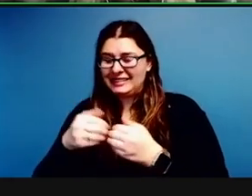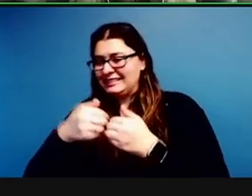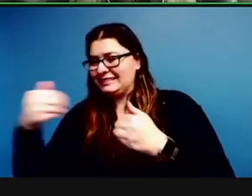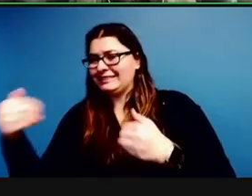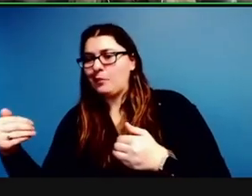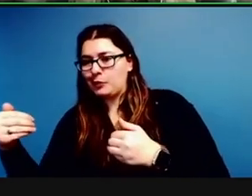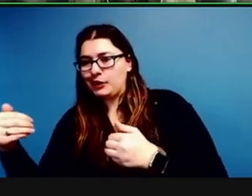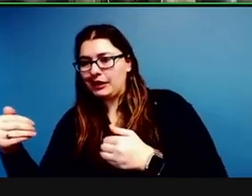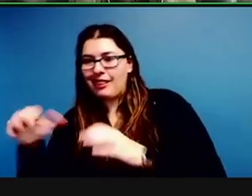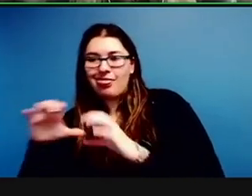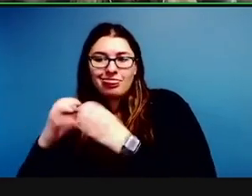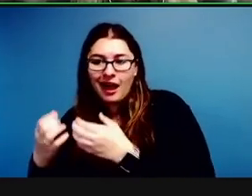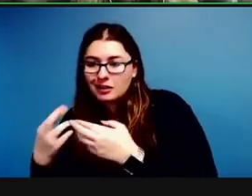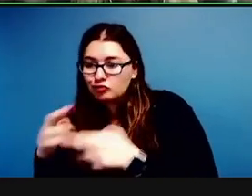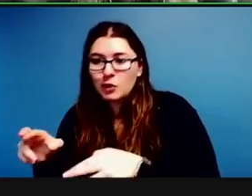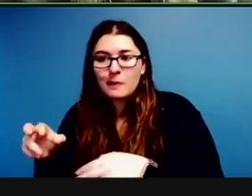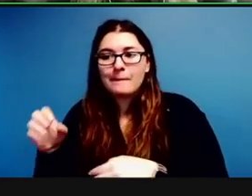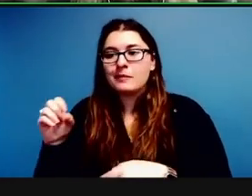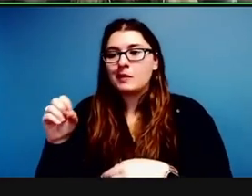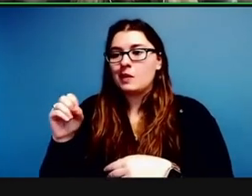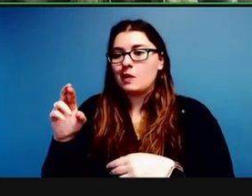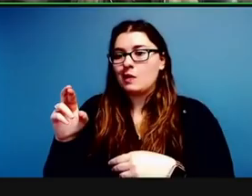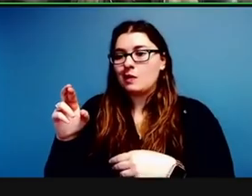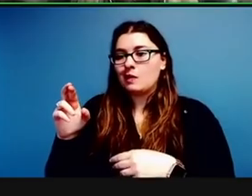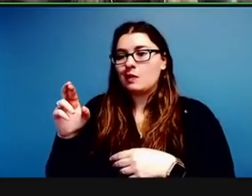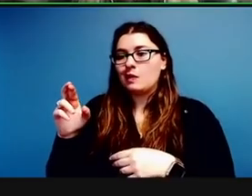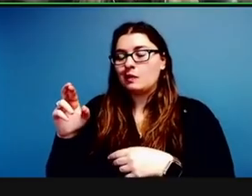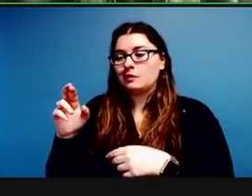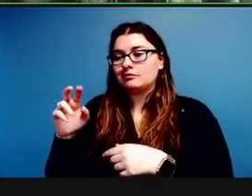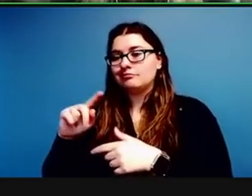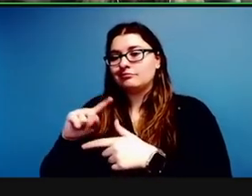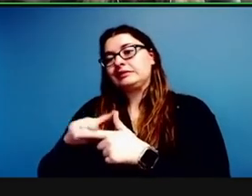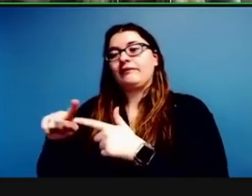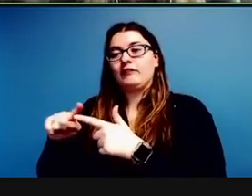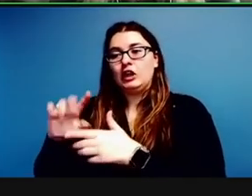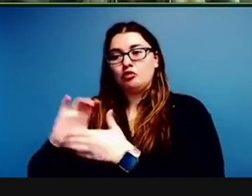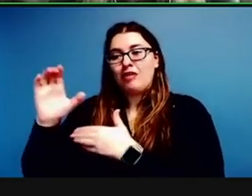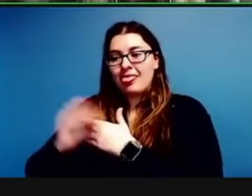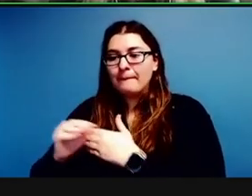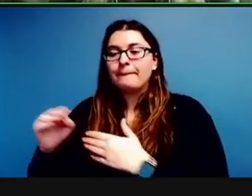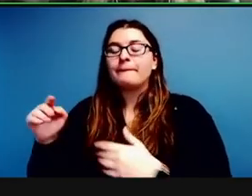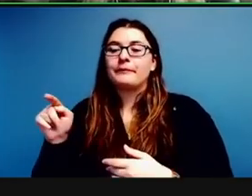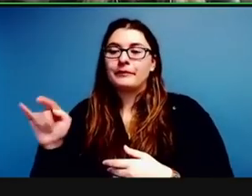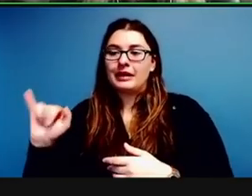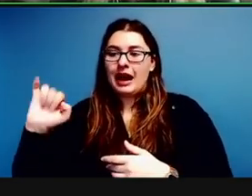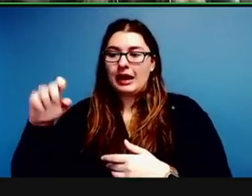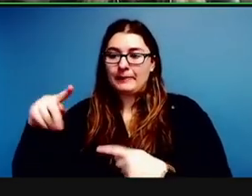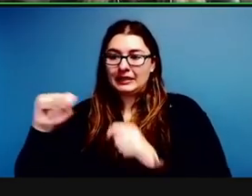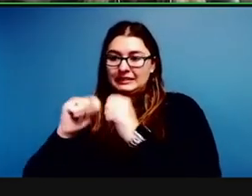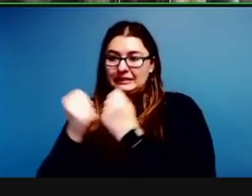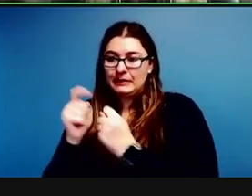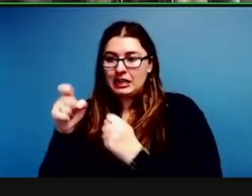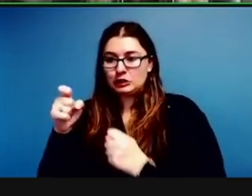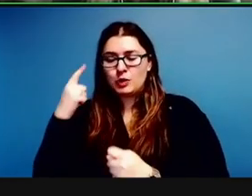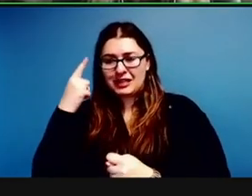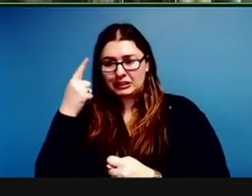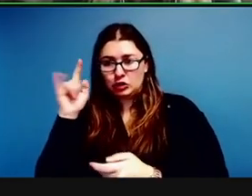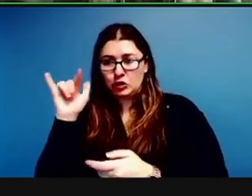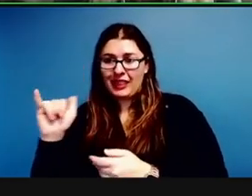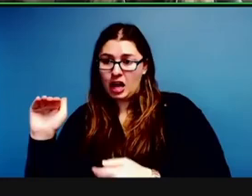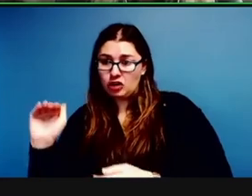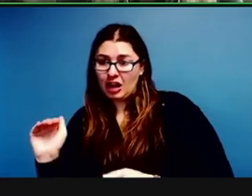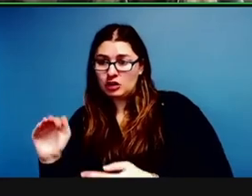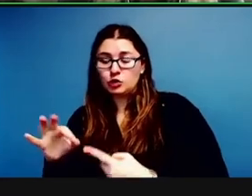setting classrooms or alternative curriculum settings, that the IEP team needs to consider that